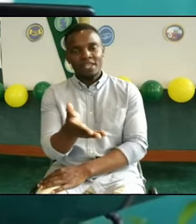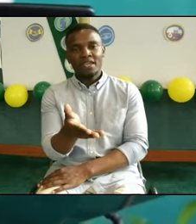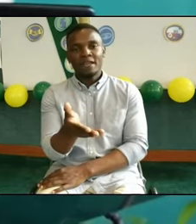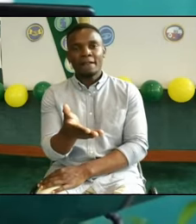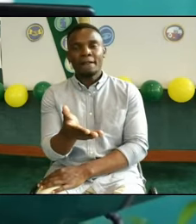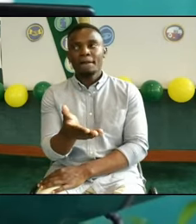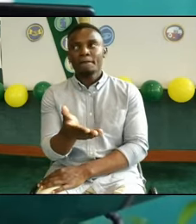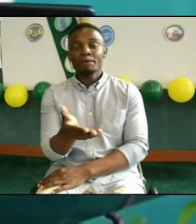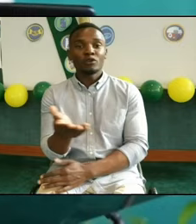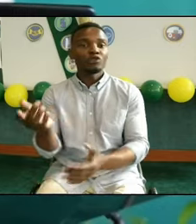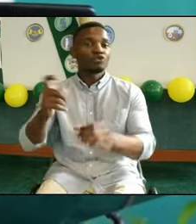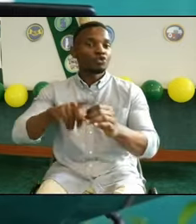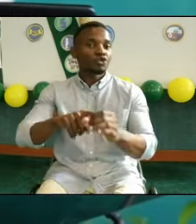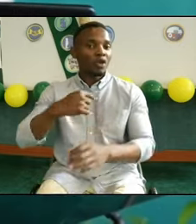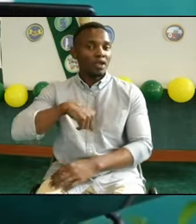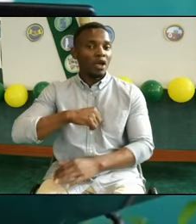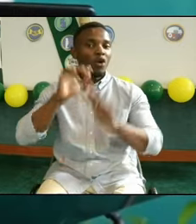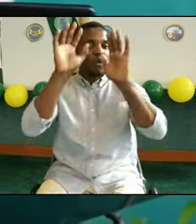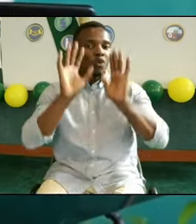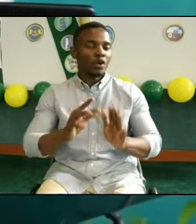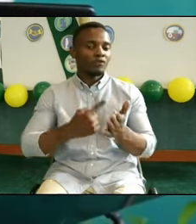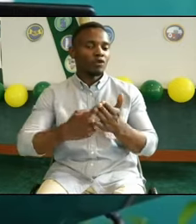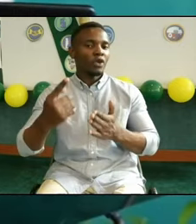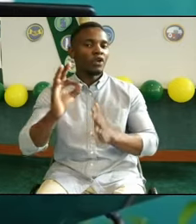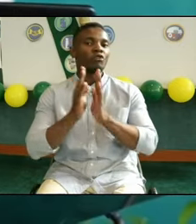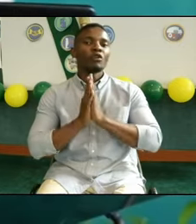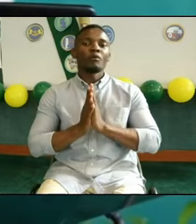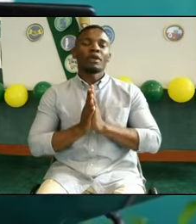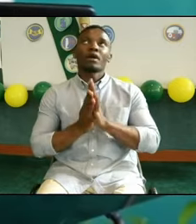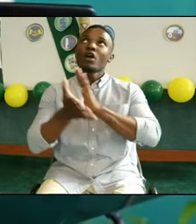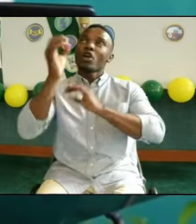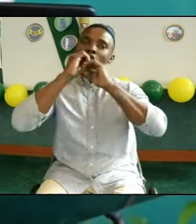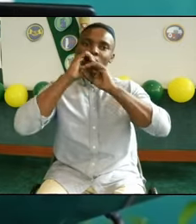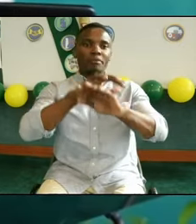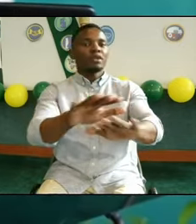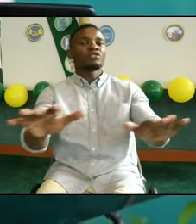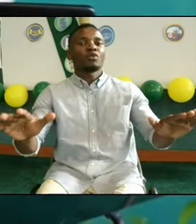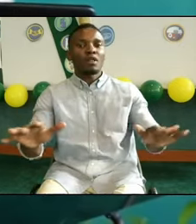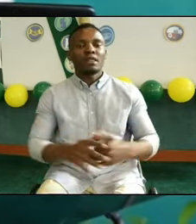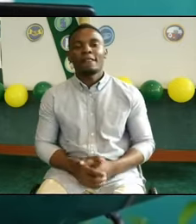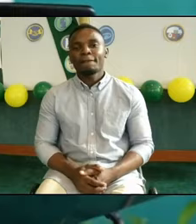to be part of this wonderful week of prayer. May God bless us all. Amen.